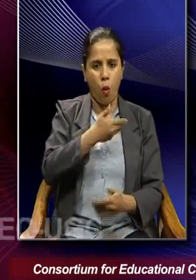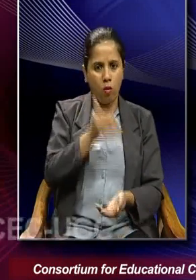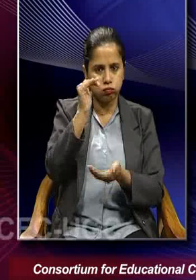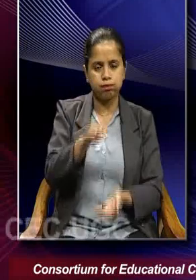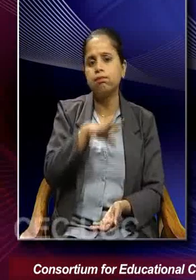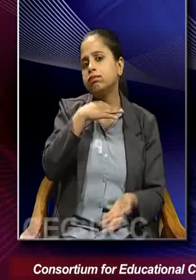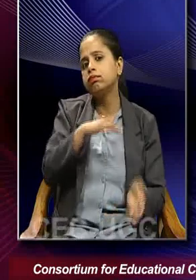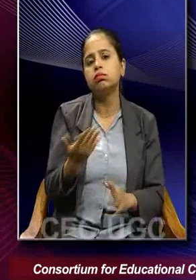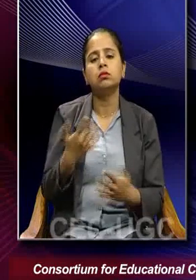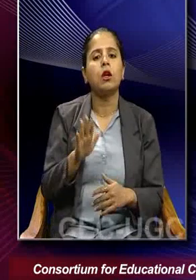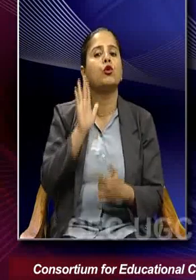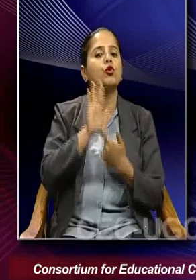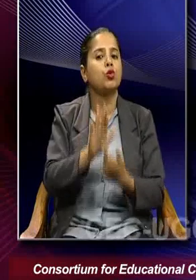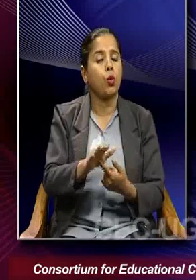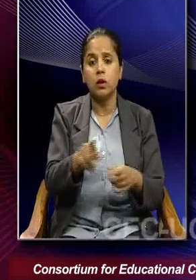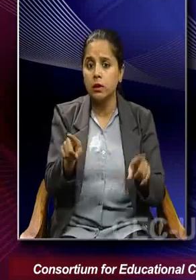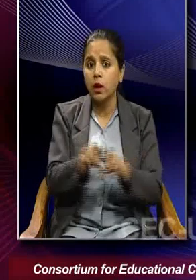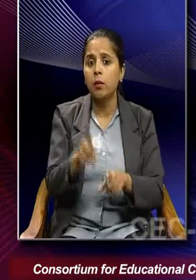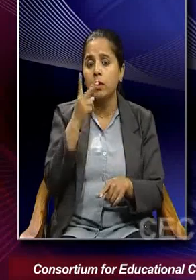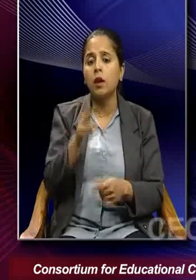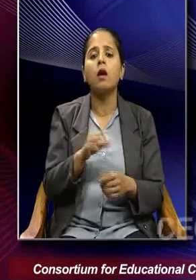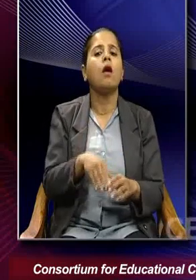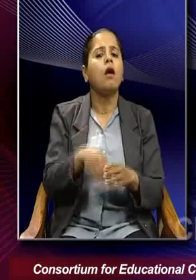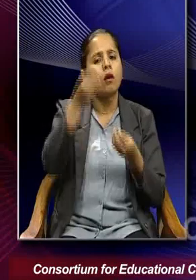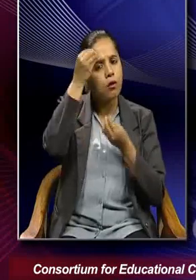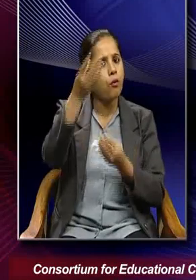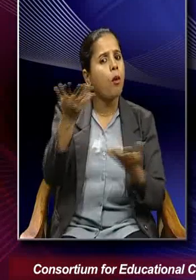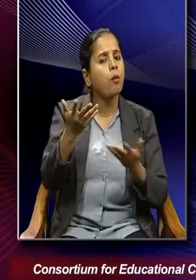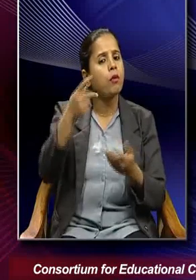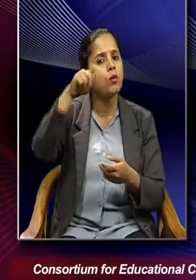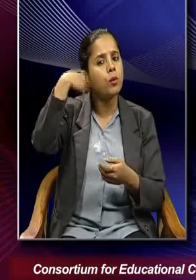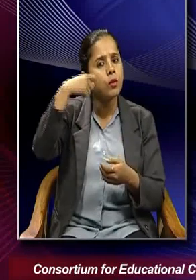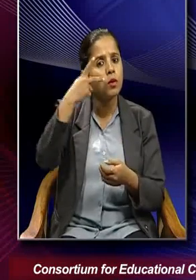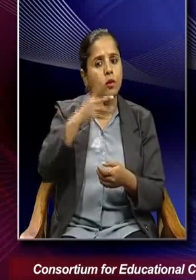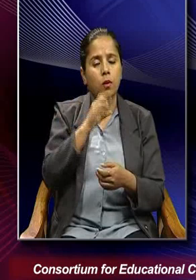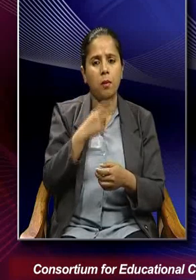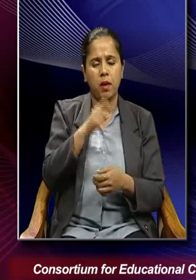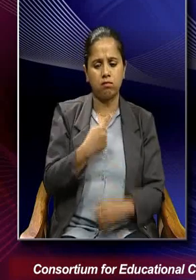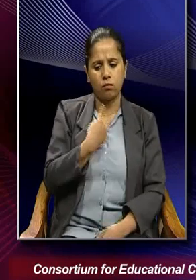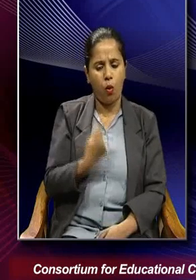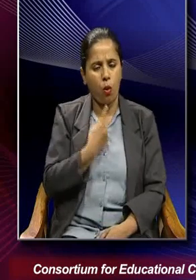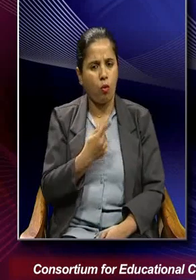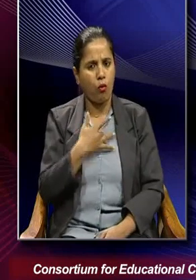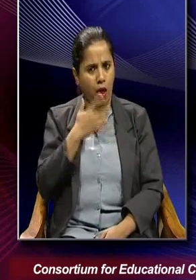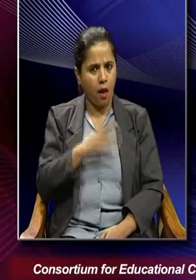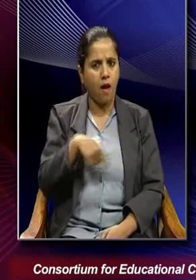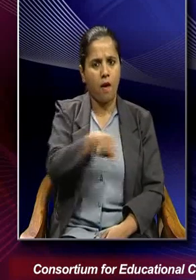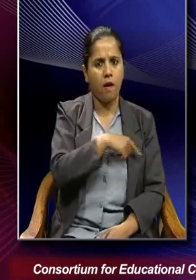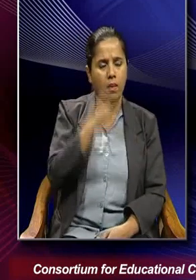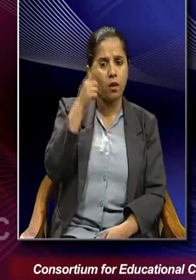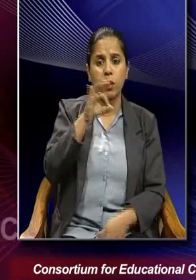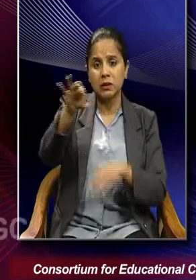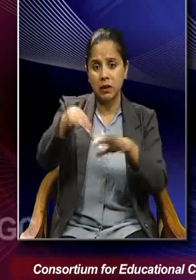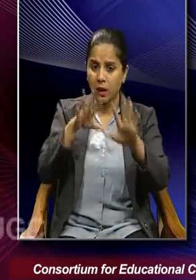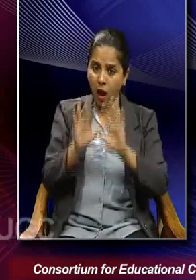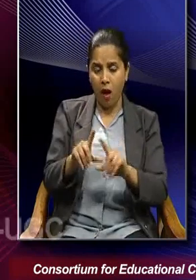same time it is also trying to communicate the kind of aloofness which is there in the metropolitan